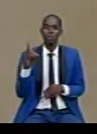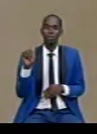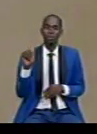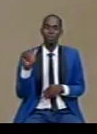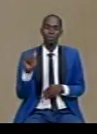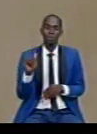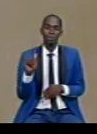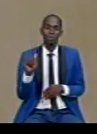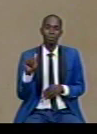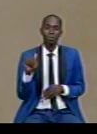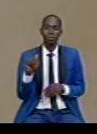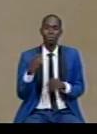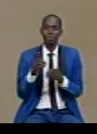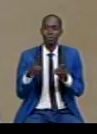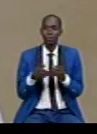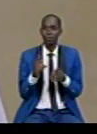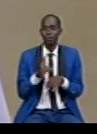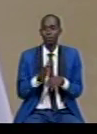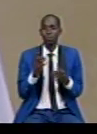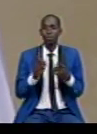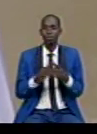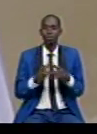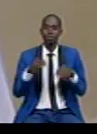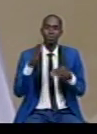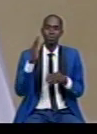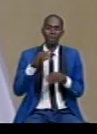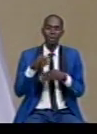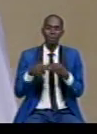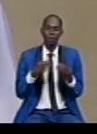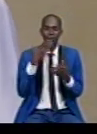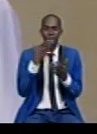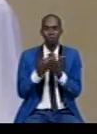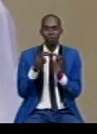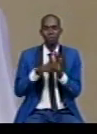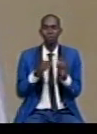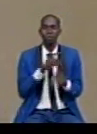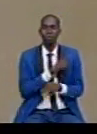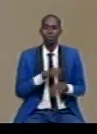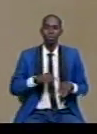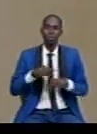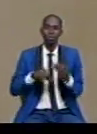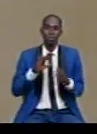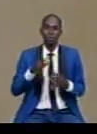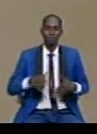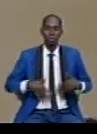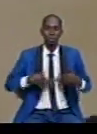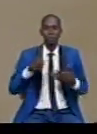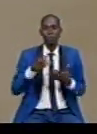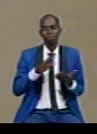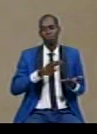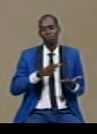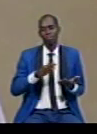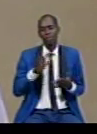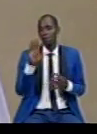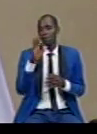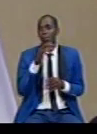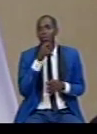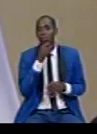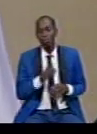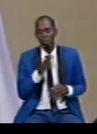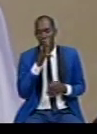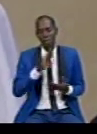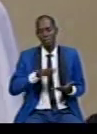goodness towards my life. I lost my aged mom in a